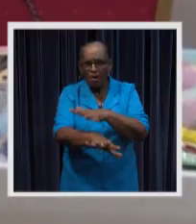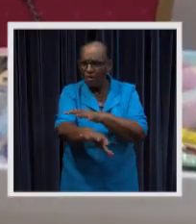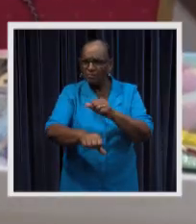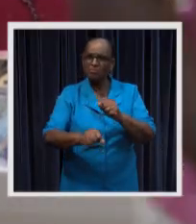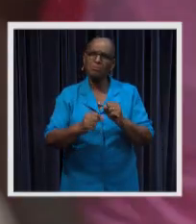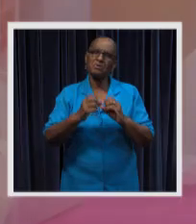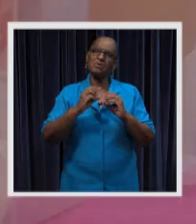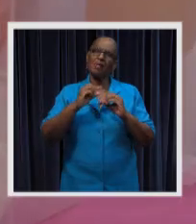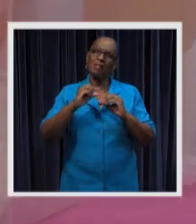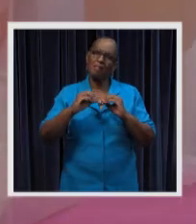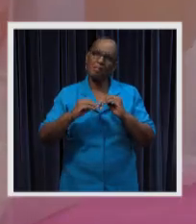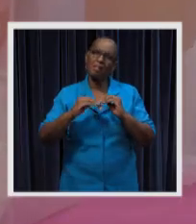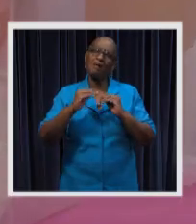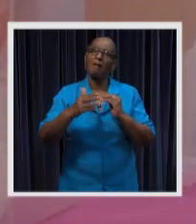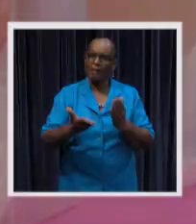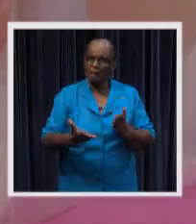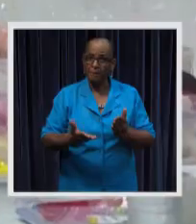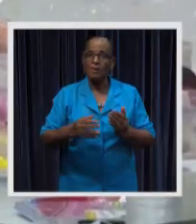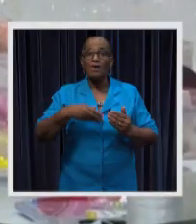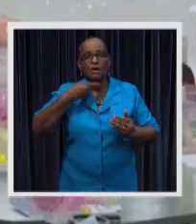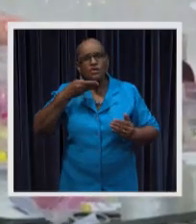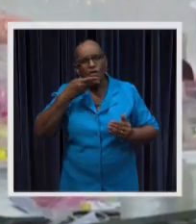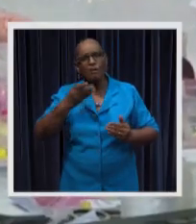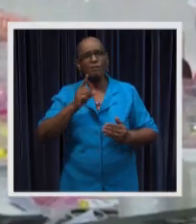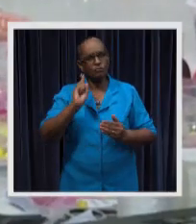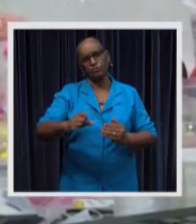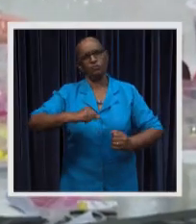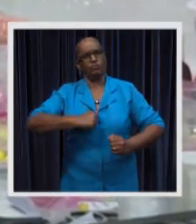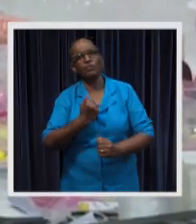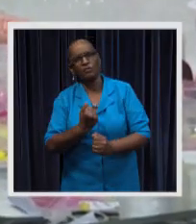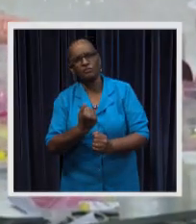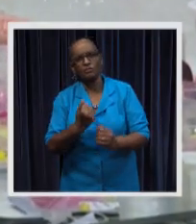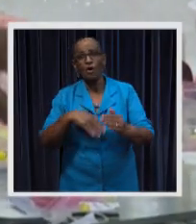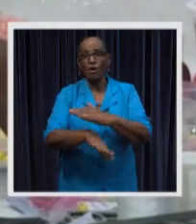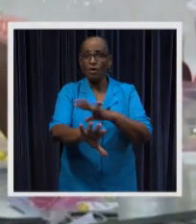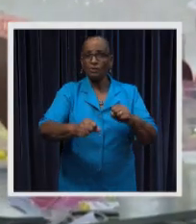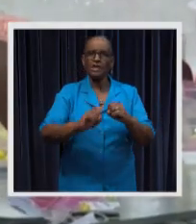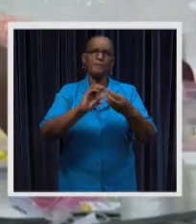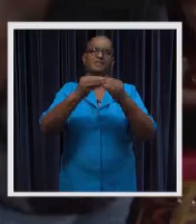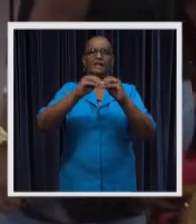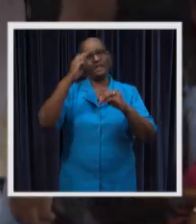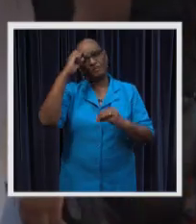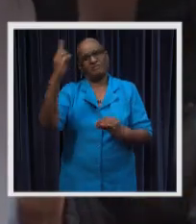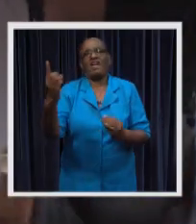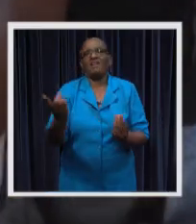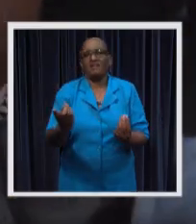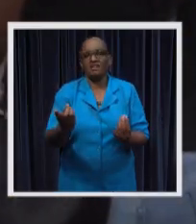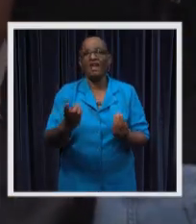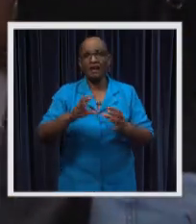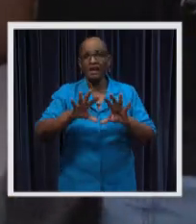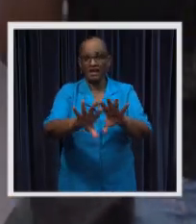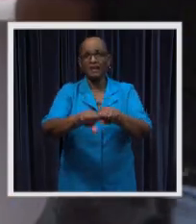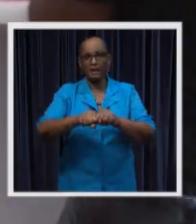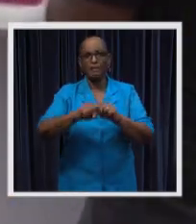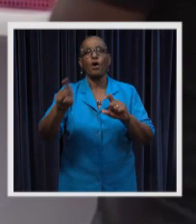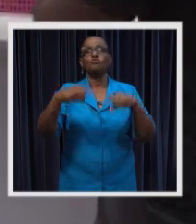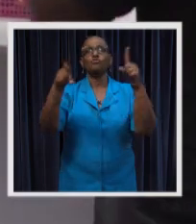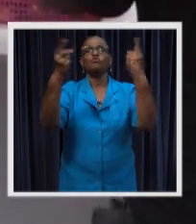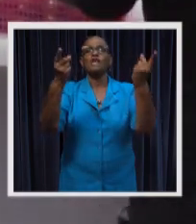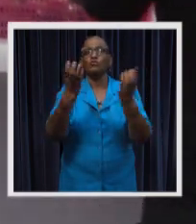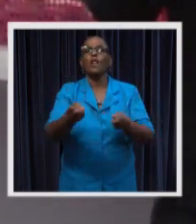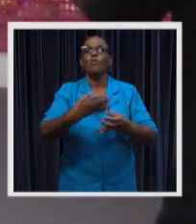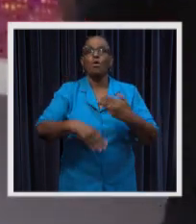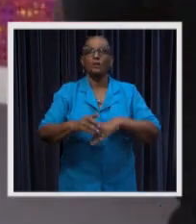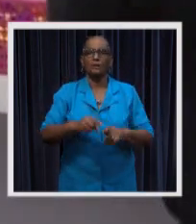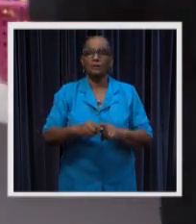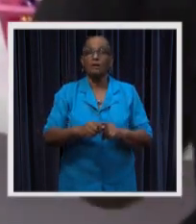entrepreneurs is rather difficult. Young people should dare to do more. Doing business is being creative